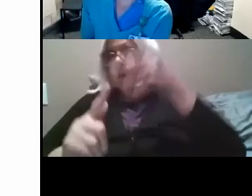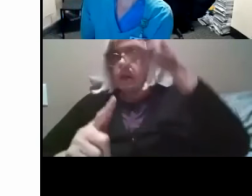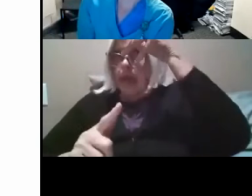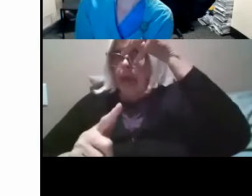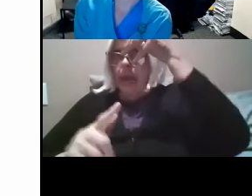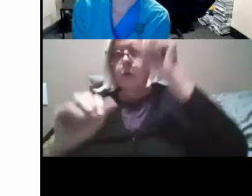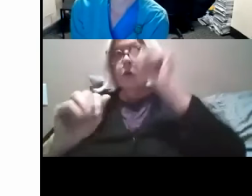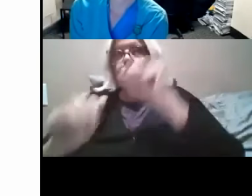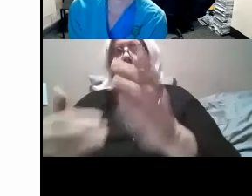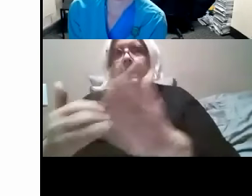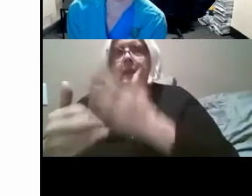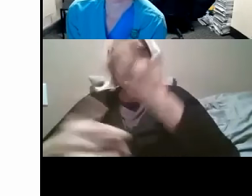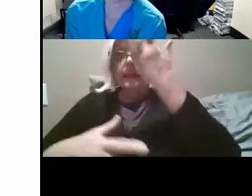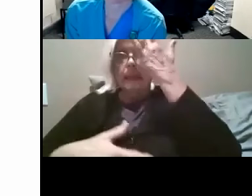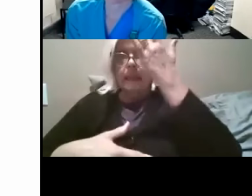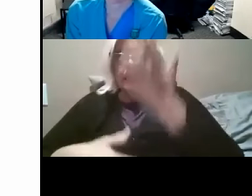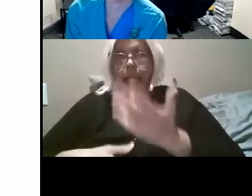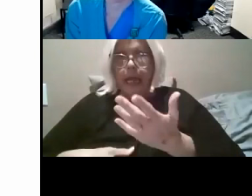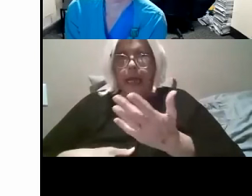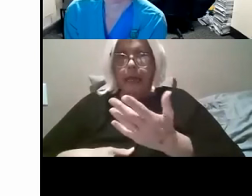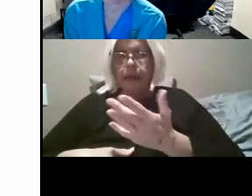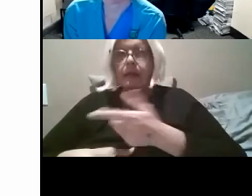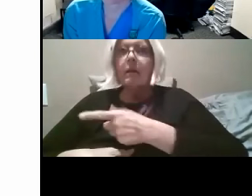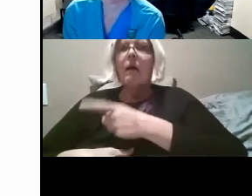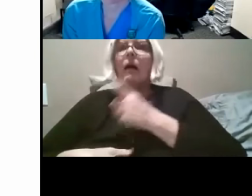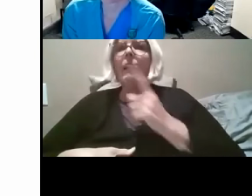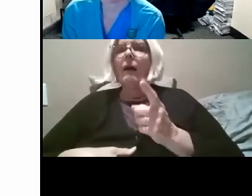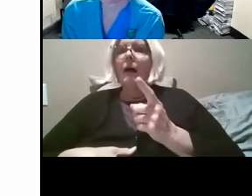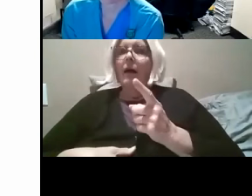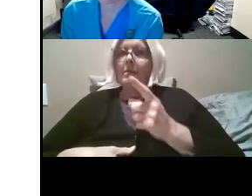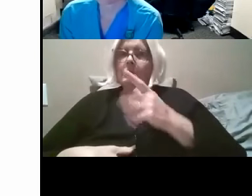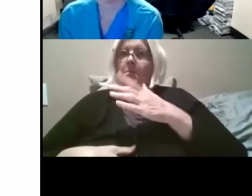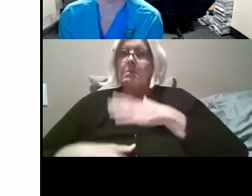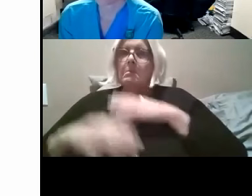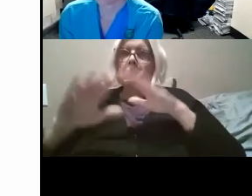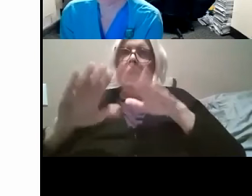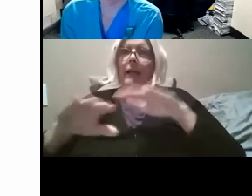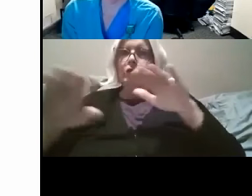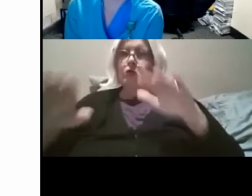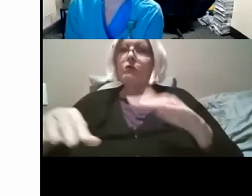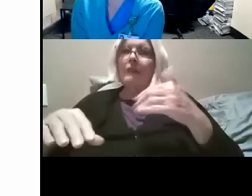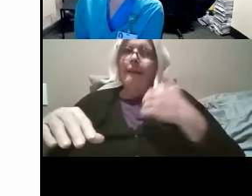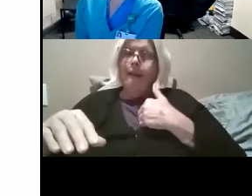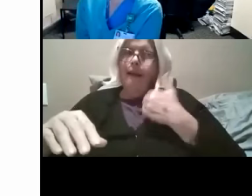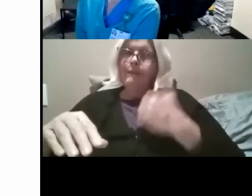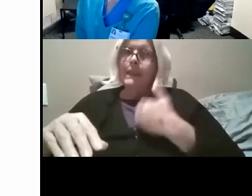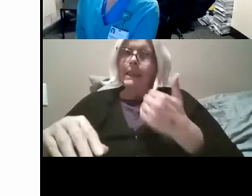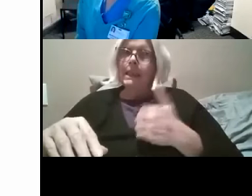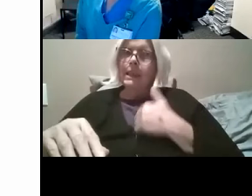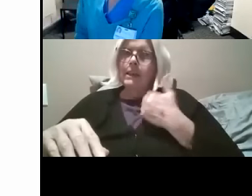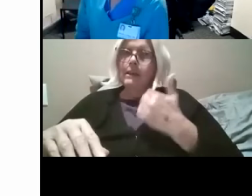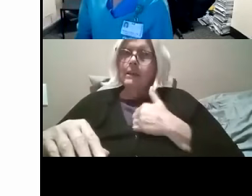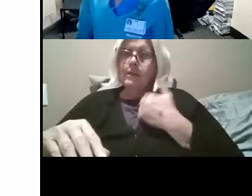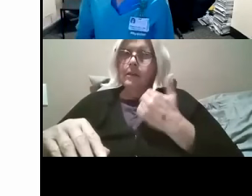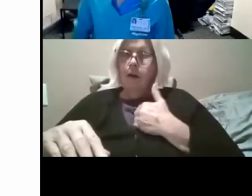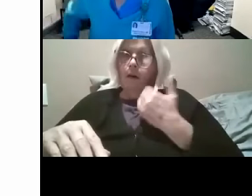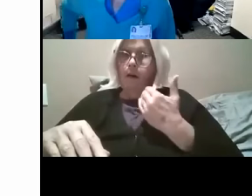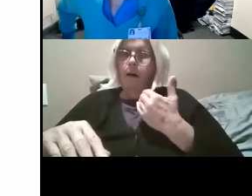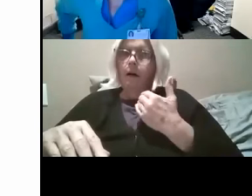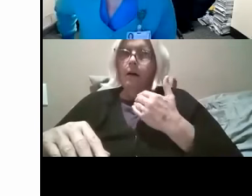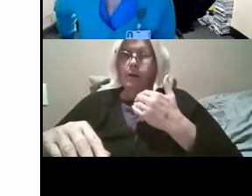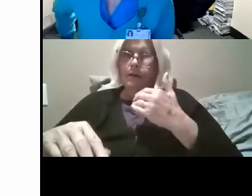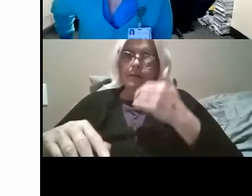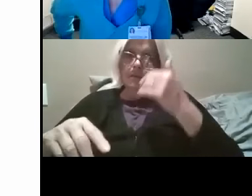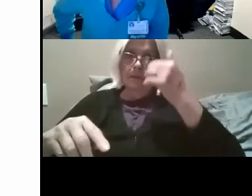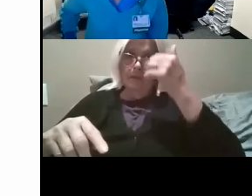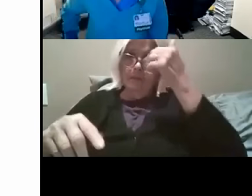can help to reduce people's risk around them too. And they were excited to get this. They were really tired. They got it